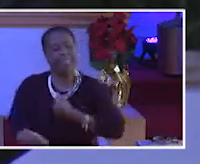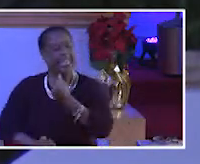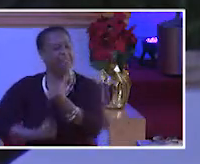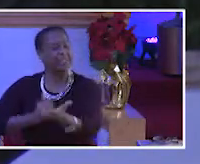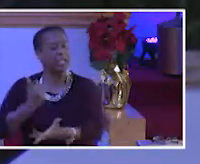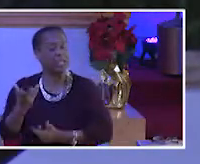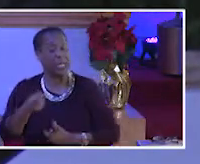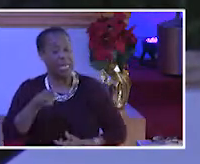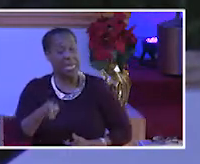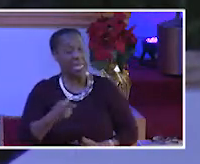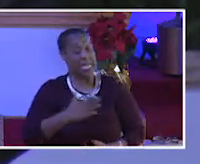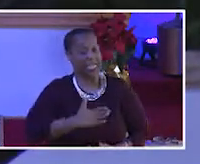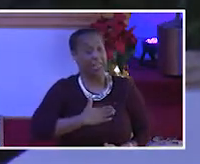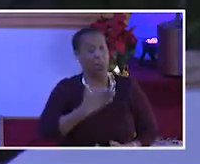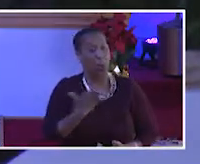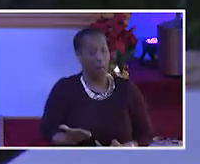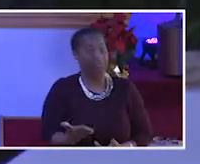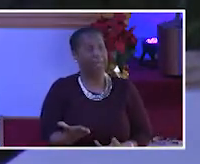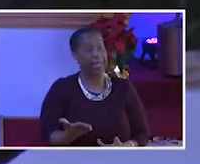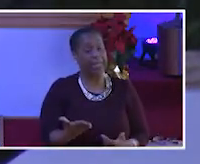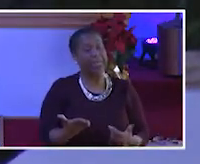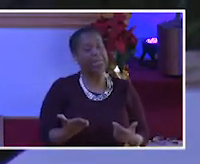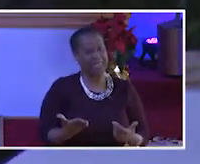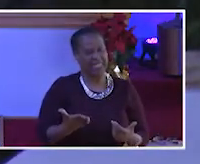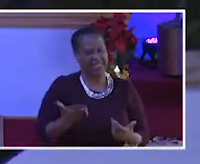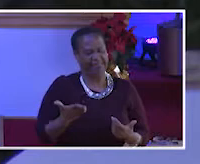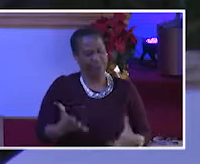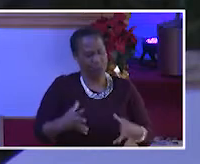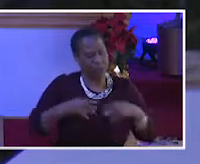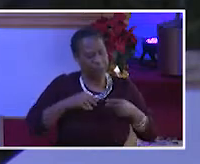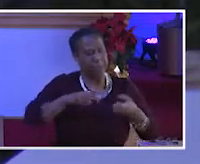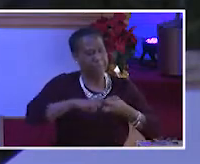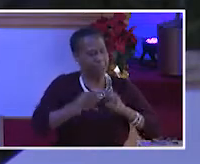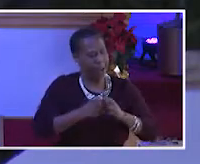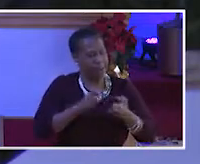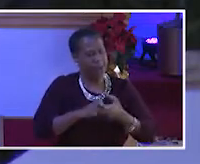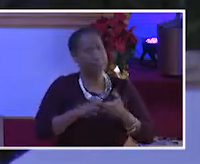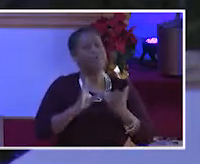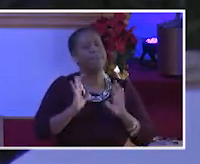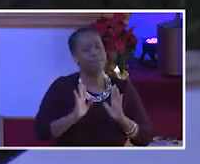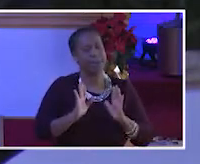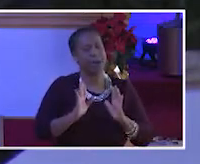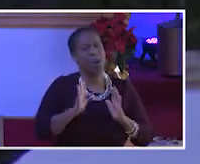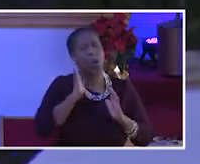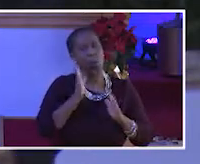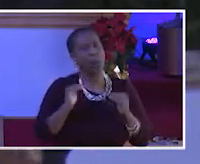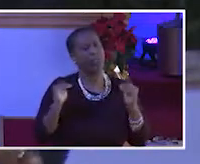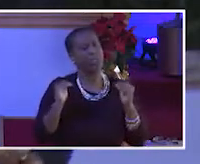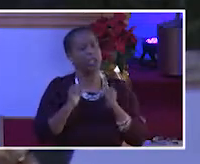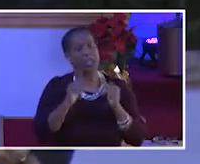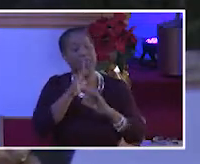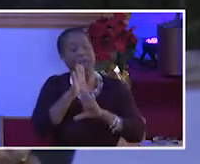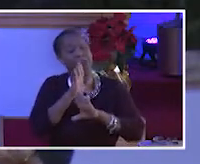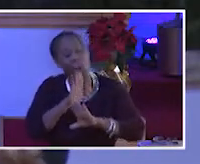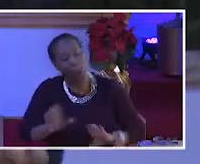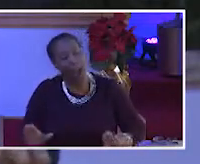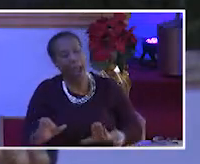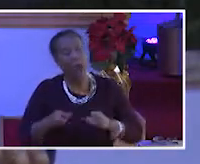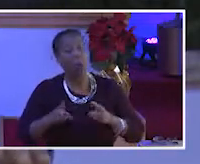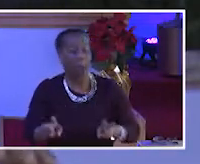is willing to put this problem behind him in a just and quiet